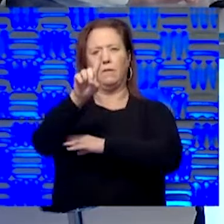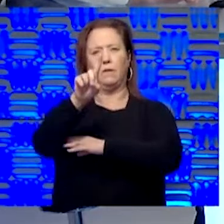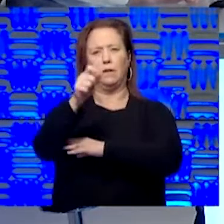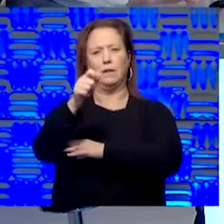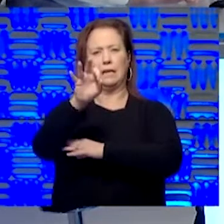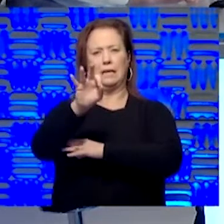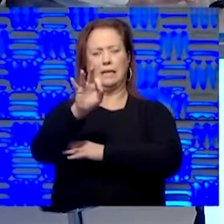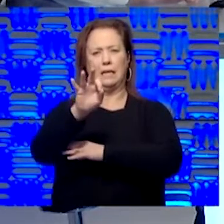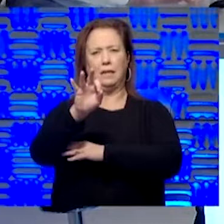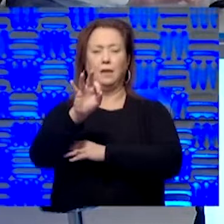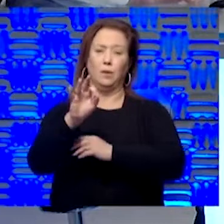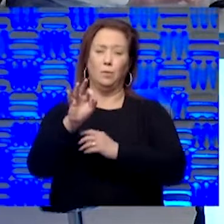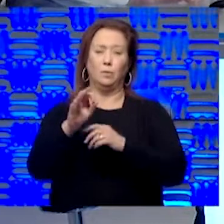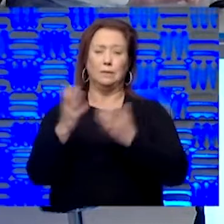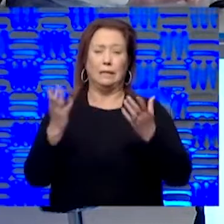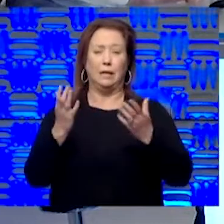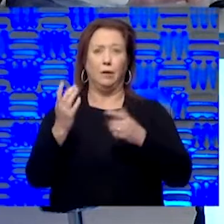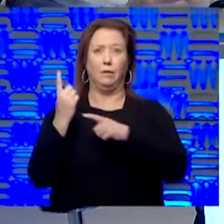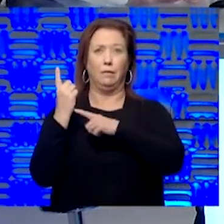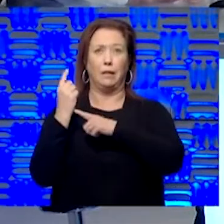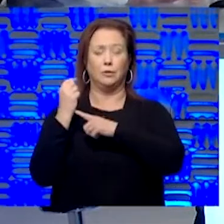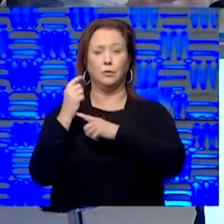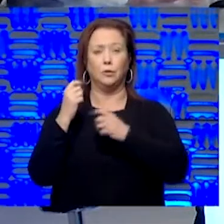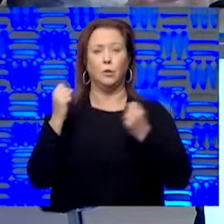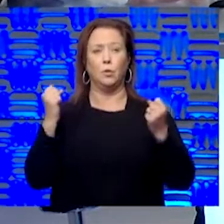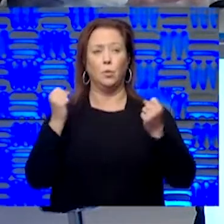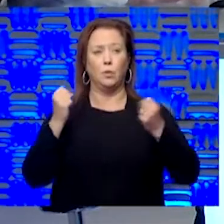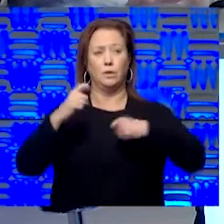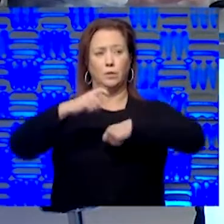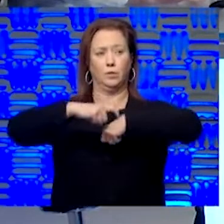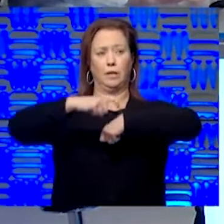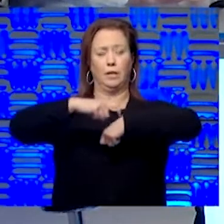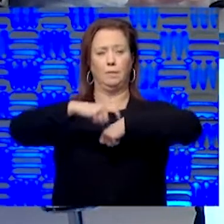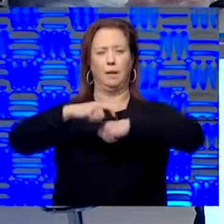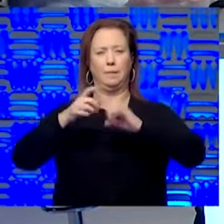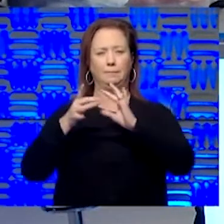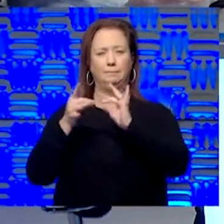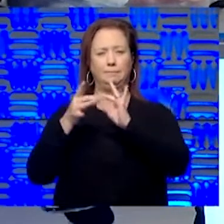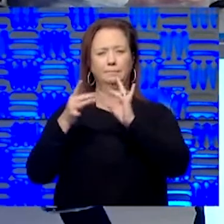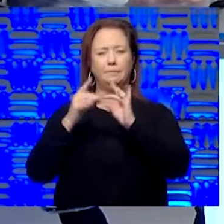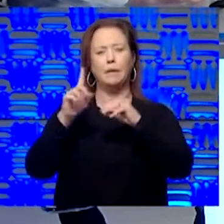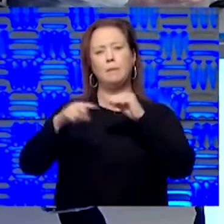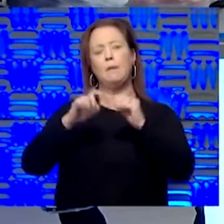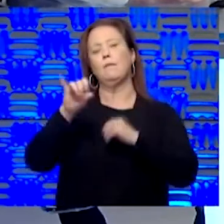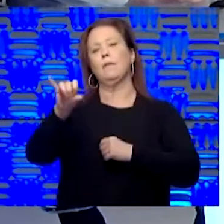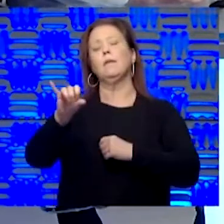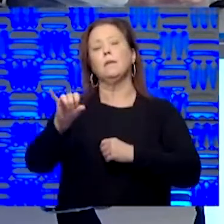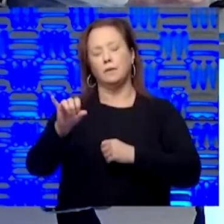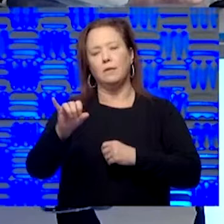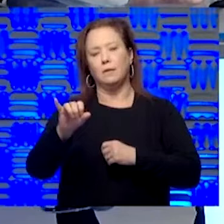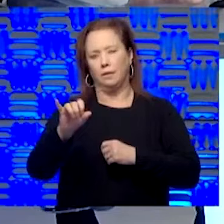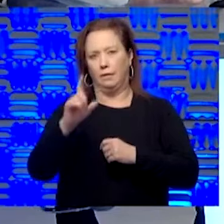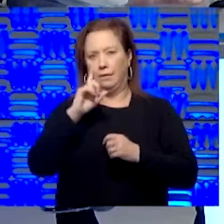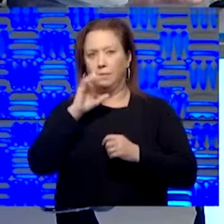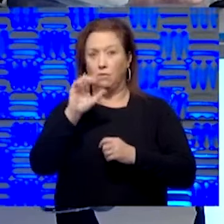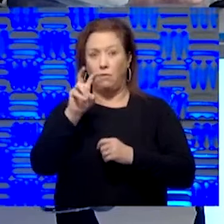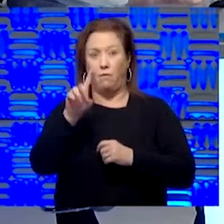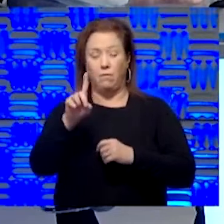in our community last winter. I guess there's been chatter about that, and then they are also